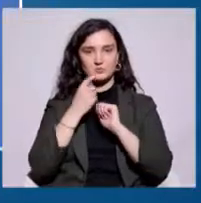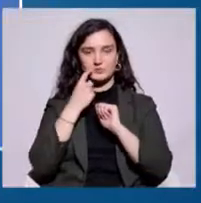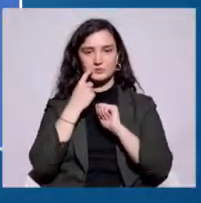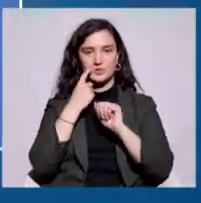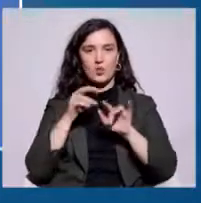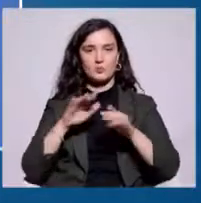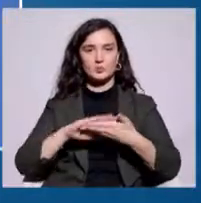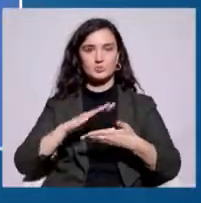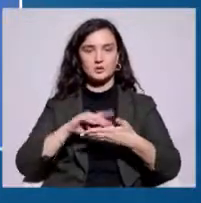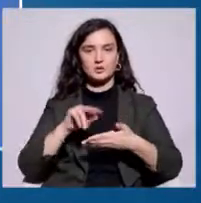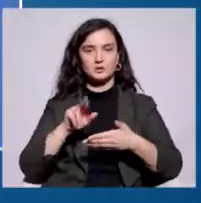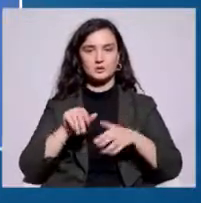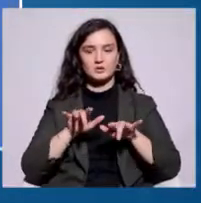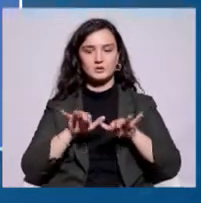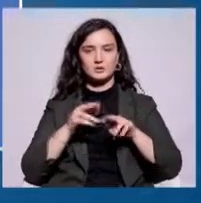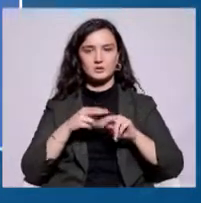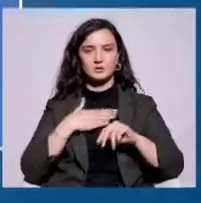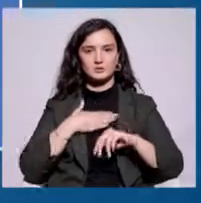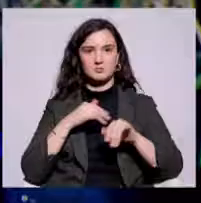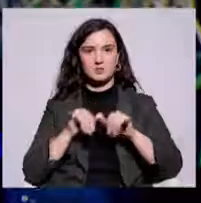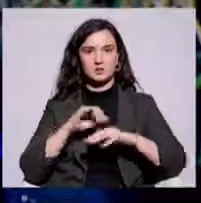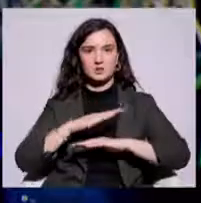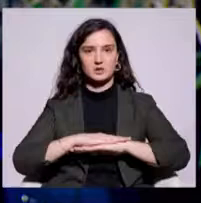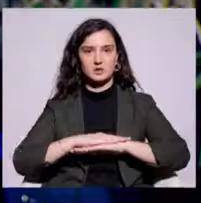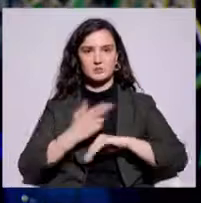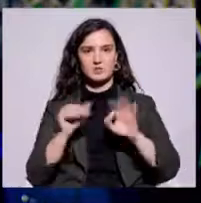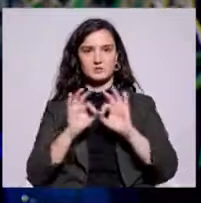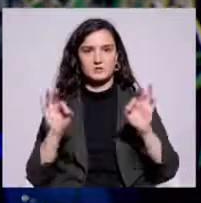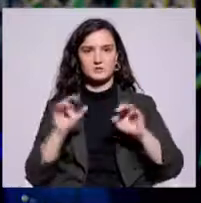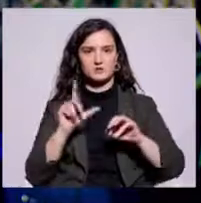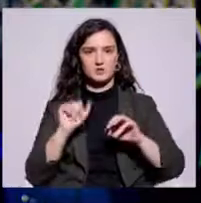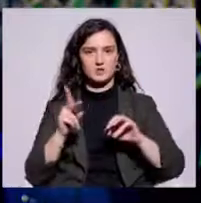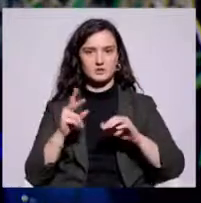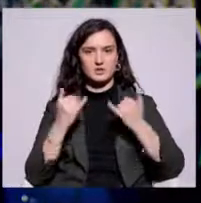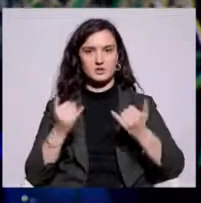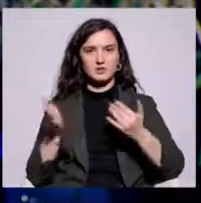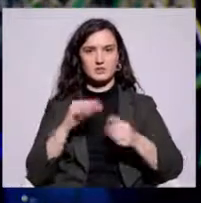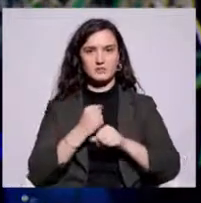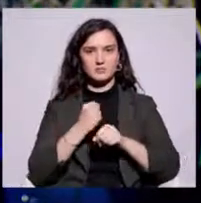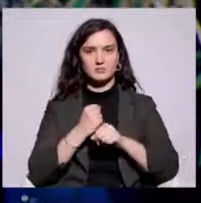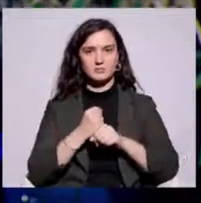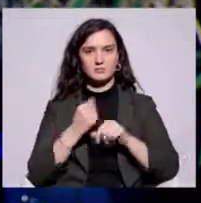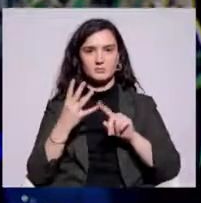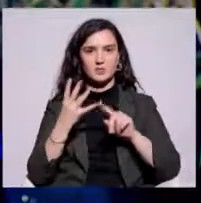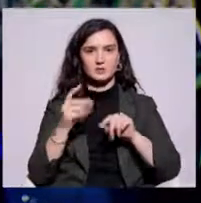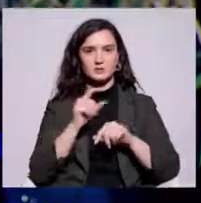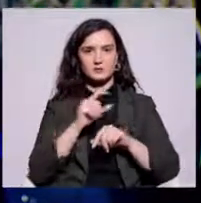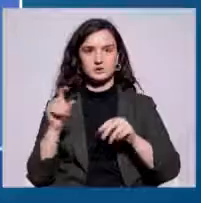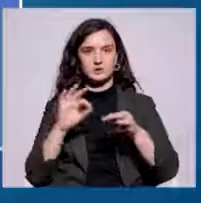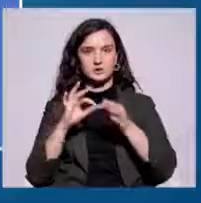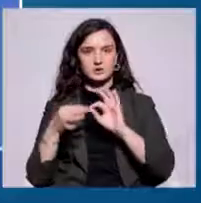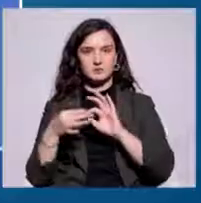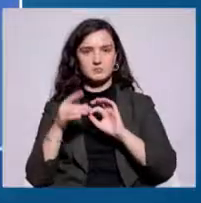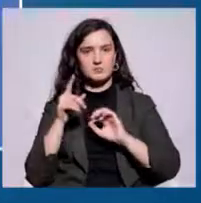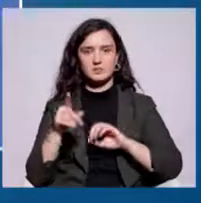a computer and a keyboard on my desk. Wonderful, Zach. Now let's do the fourth sentence.